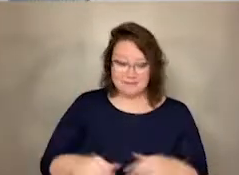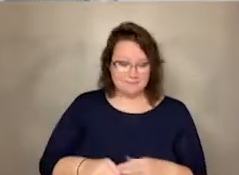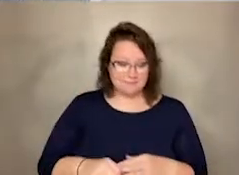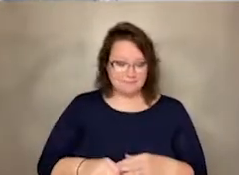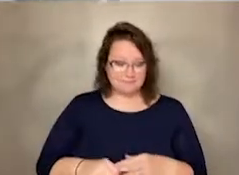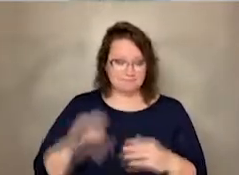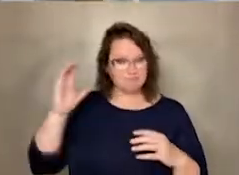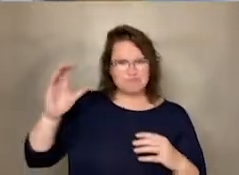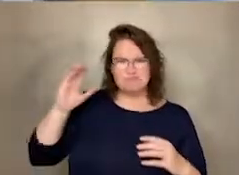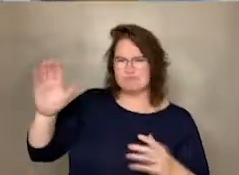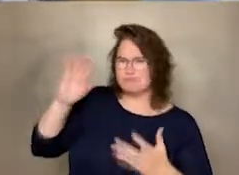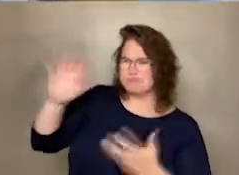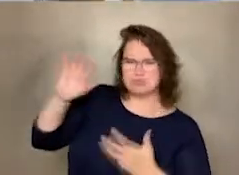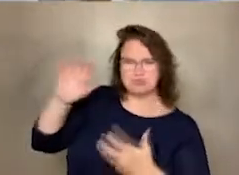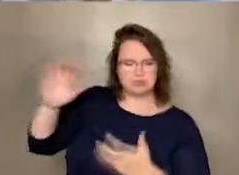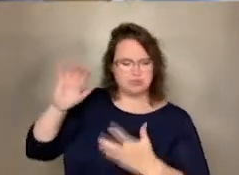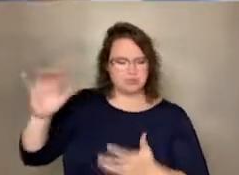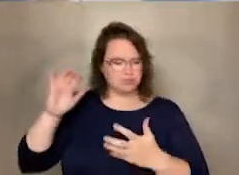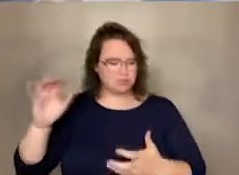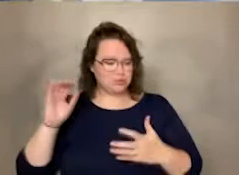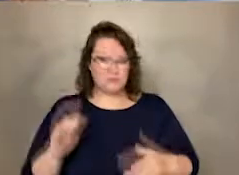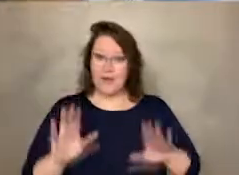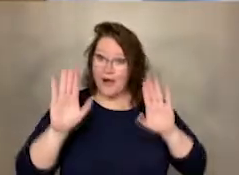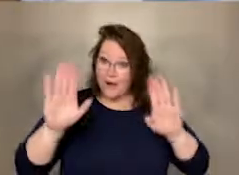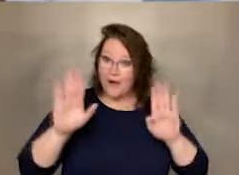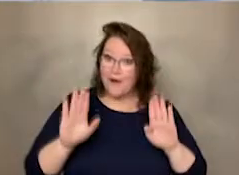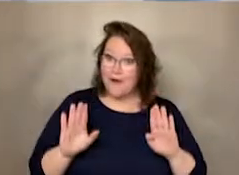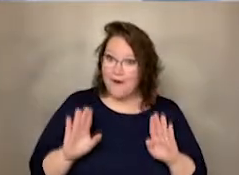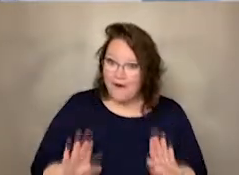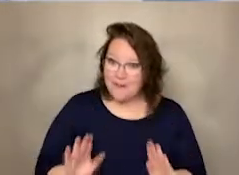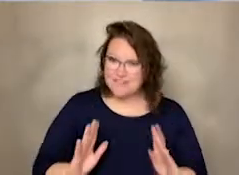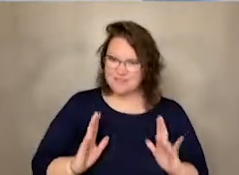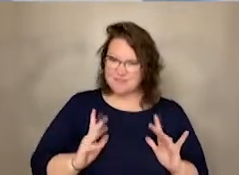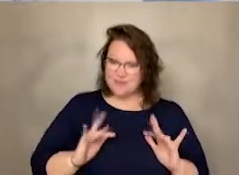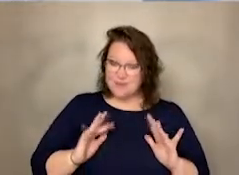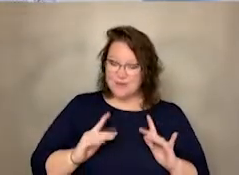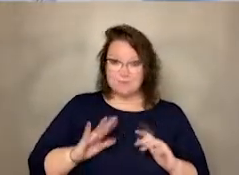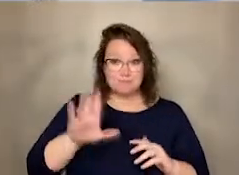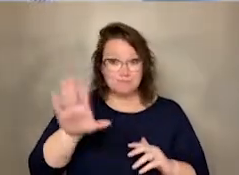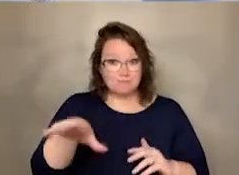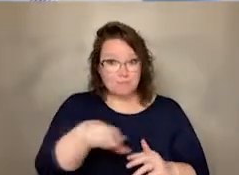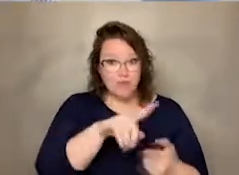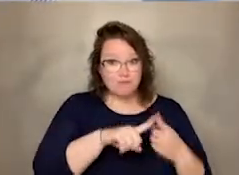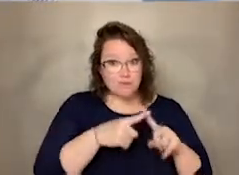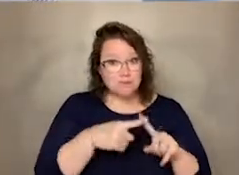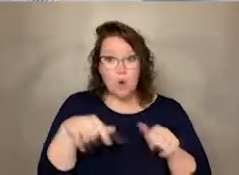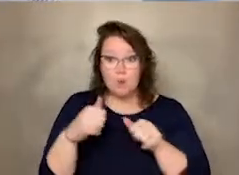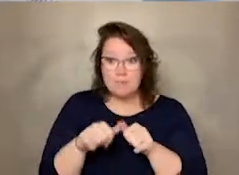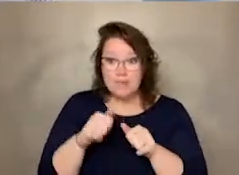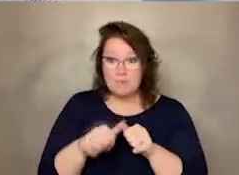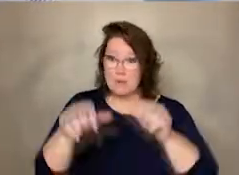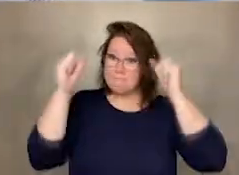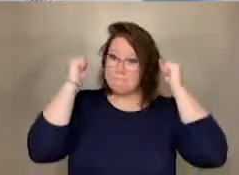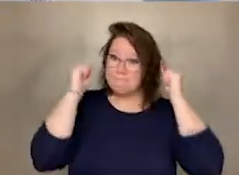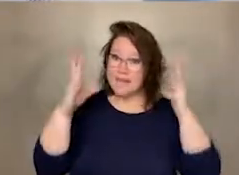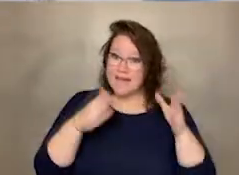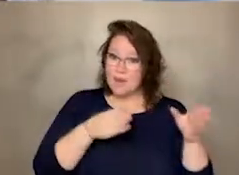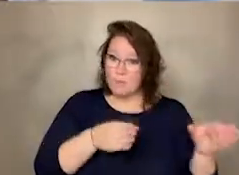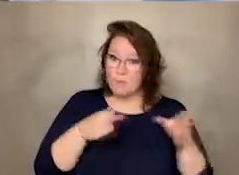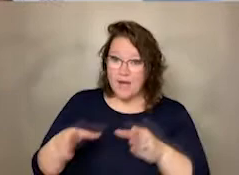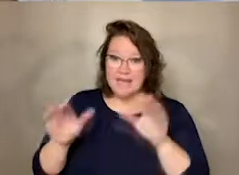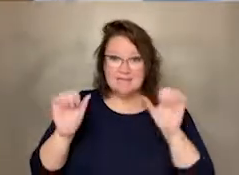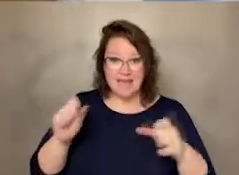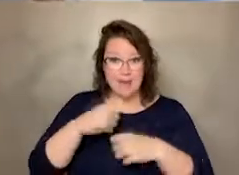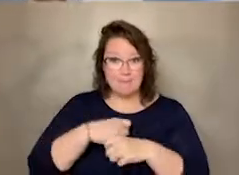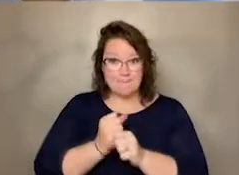I'm going to join in. There we Awesome go. sauce. So, friends, remember, there's lots of ways you can make music at home. You can